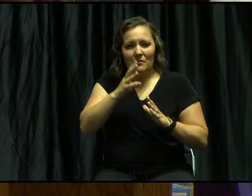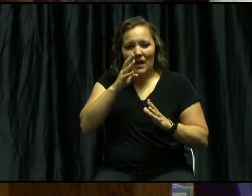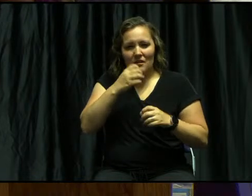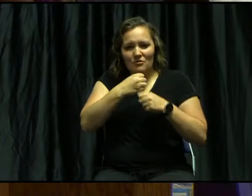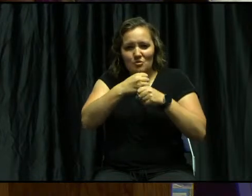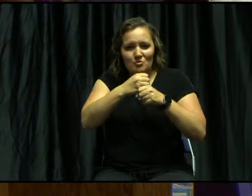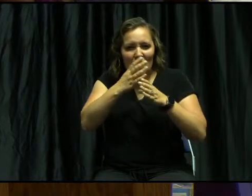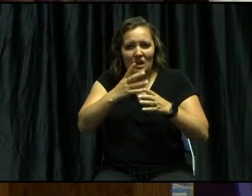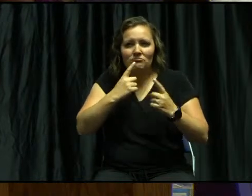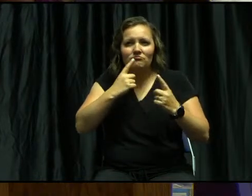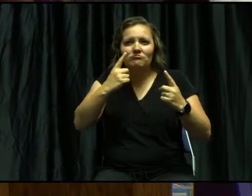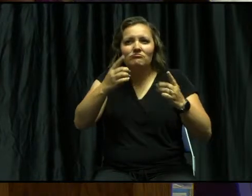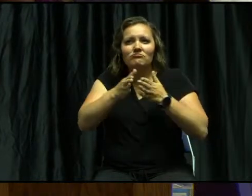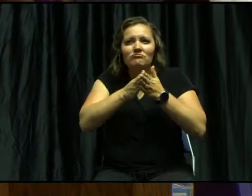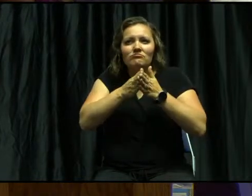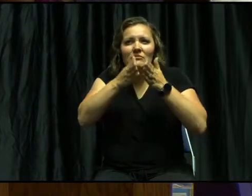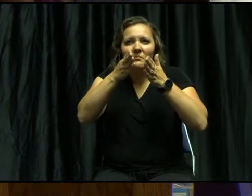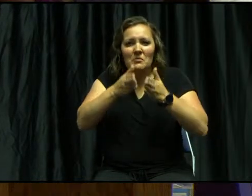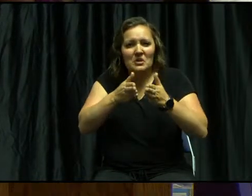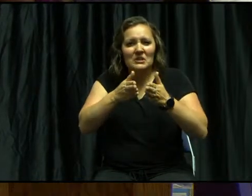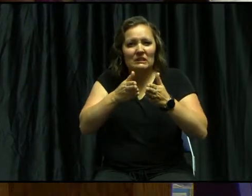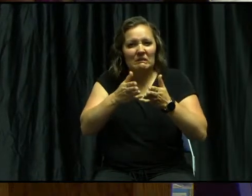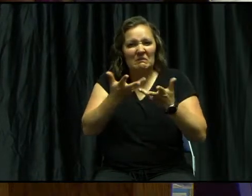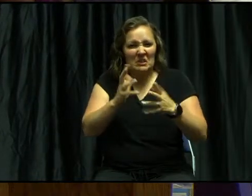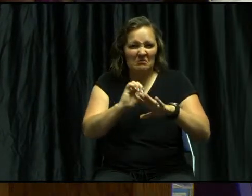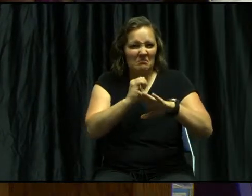being you were created to be.